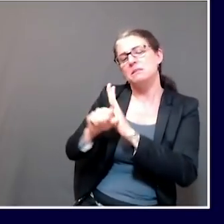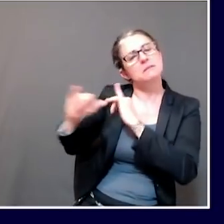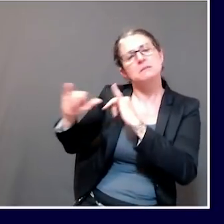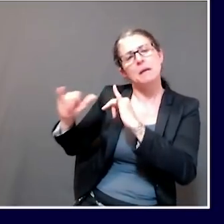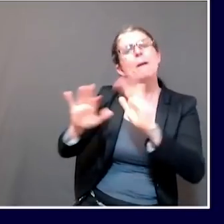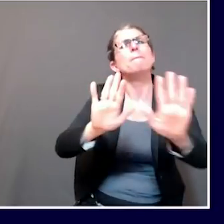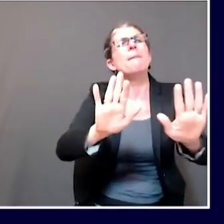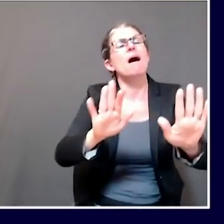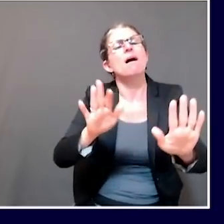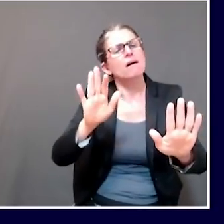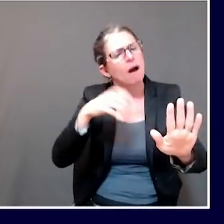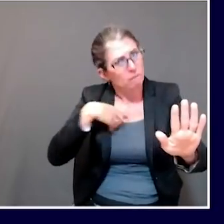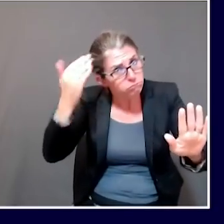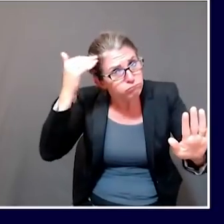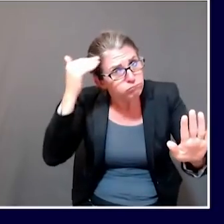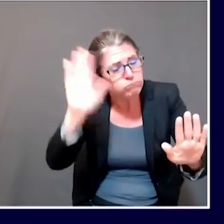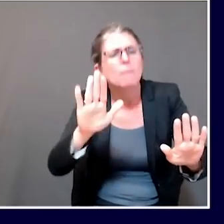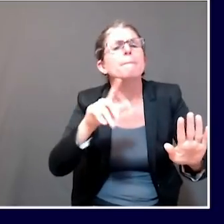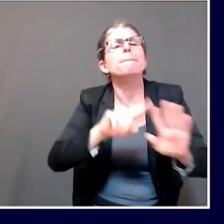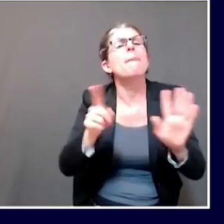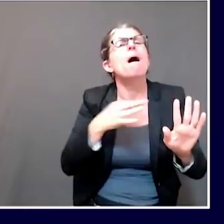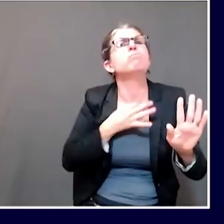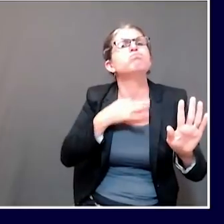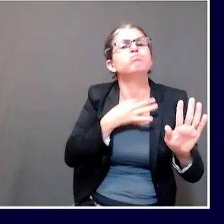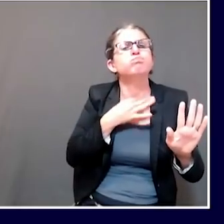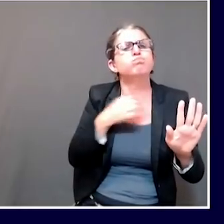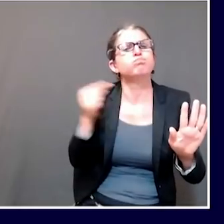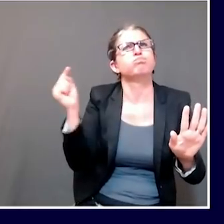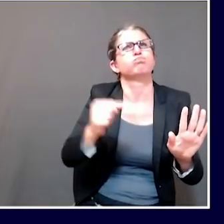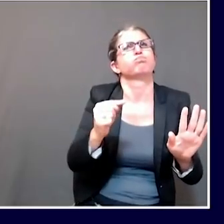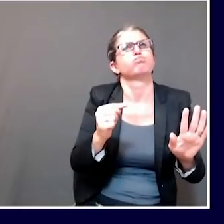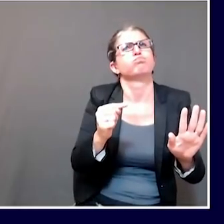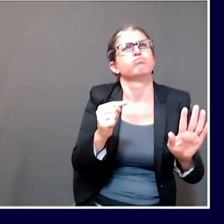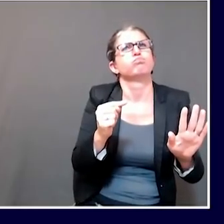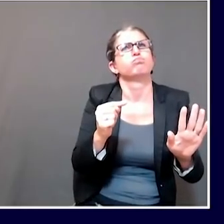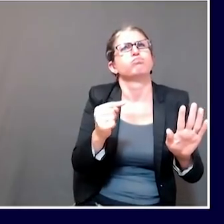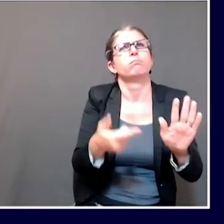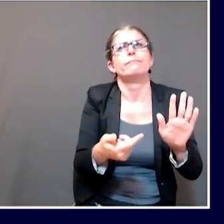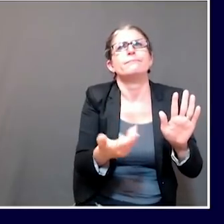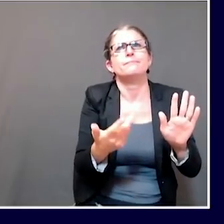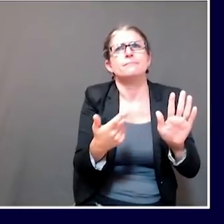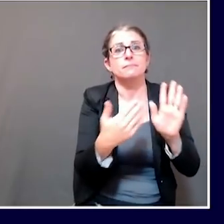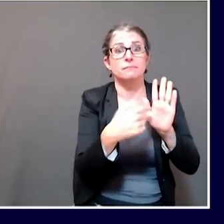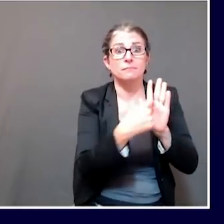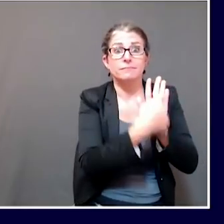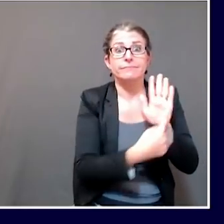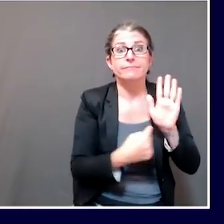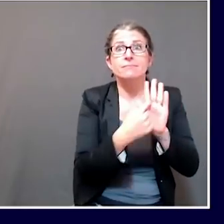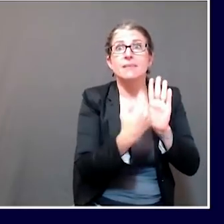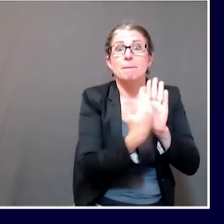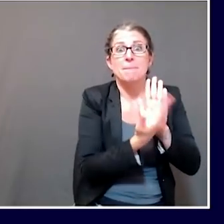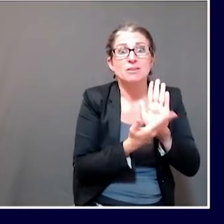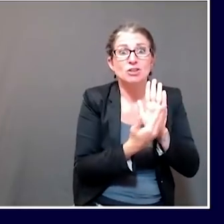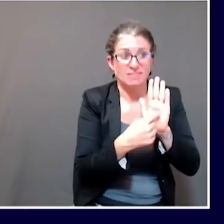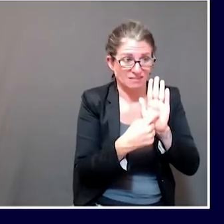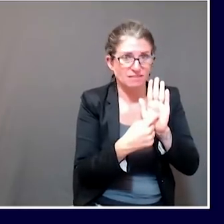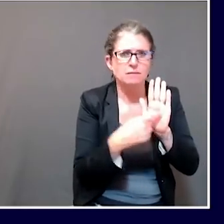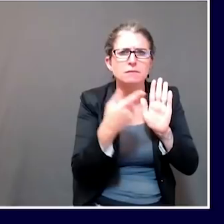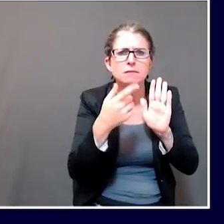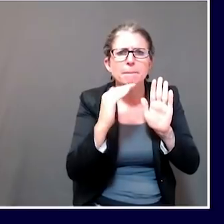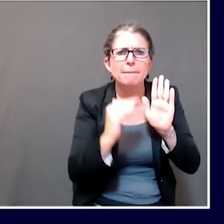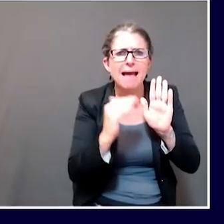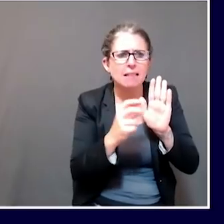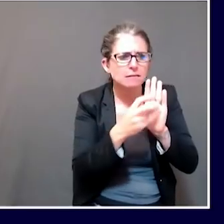if you have any thoughts about how the state can sort of navigate that and keep its public health systems intact, because the